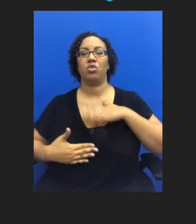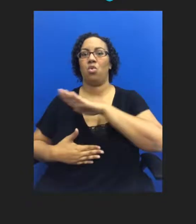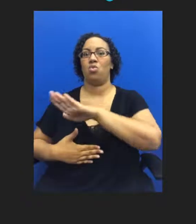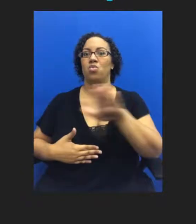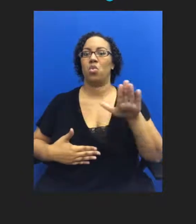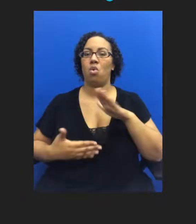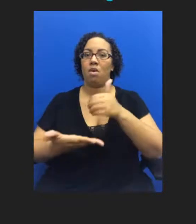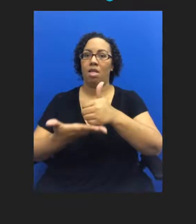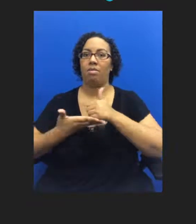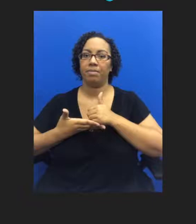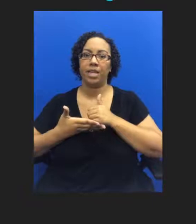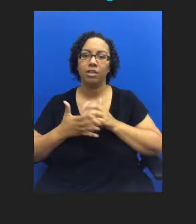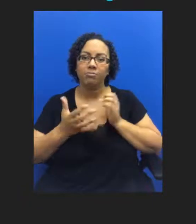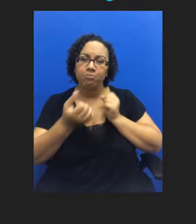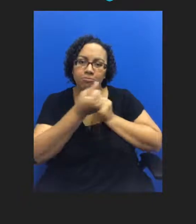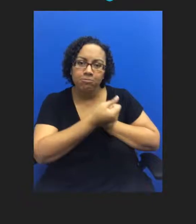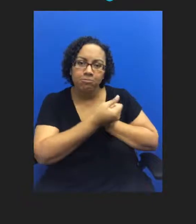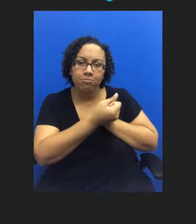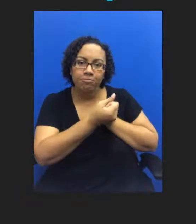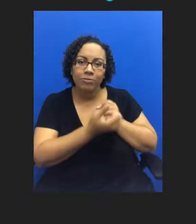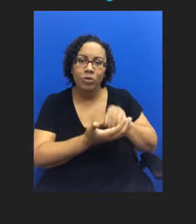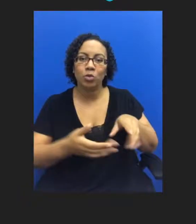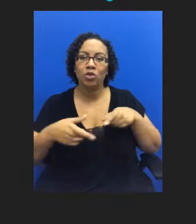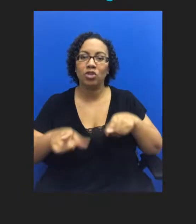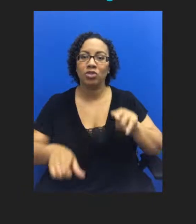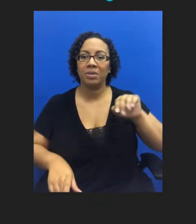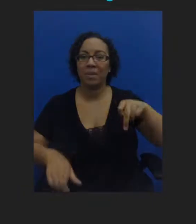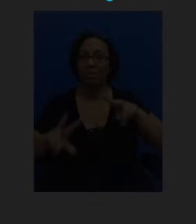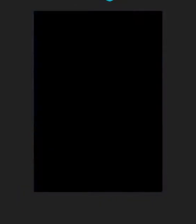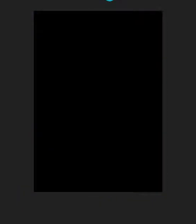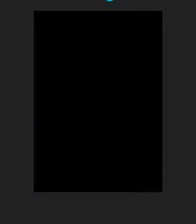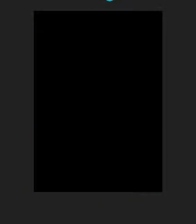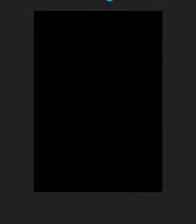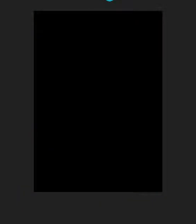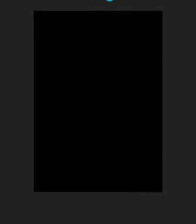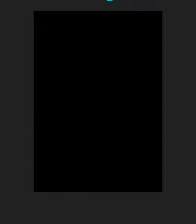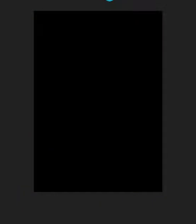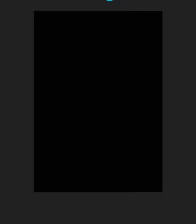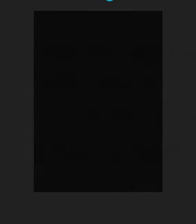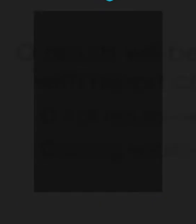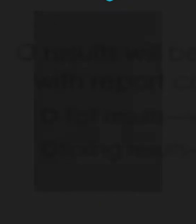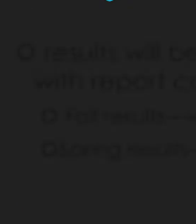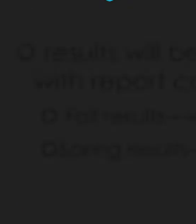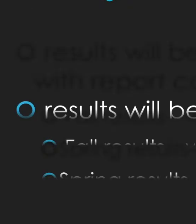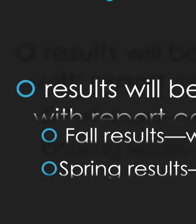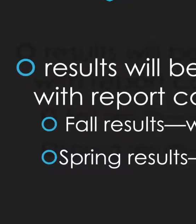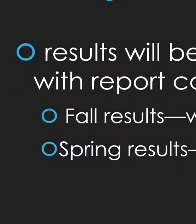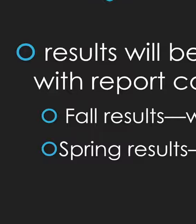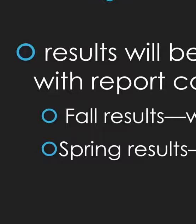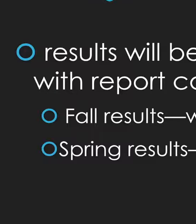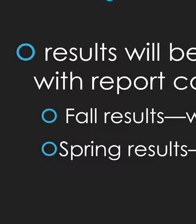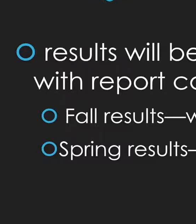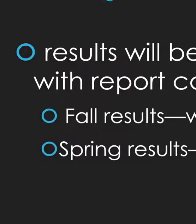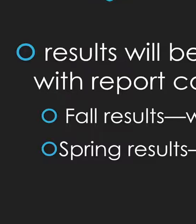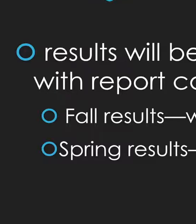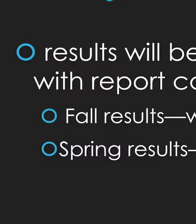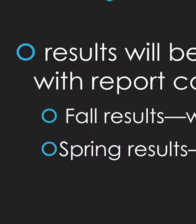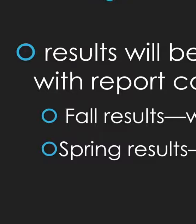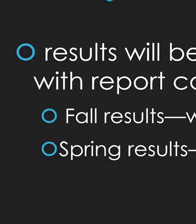motivation to do well. We all appreciate your help in supporting students during the MAP assessment.